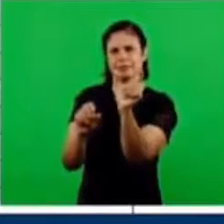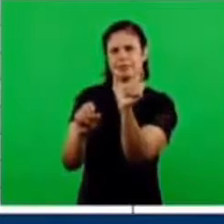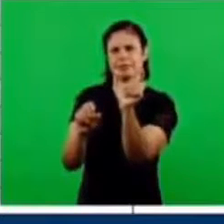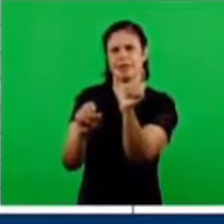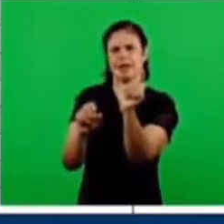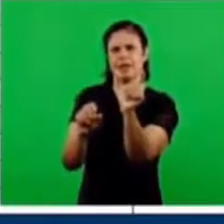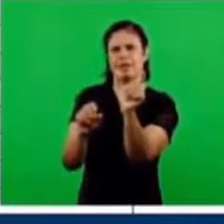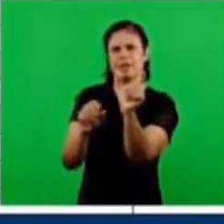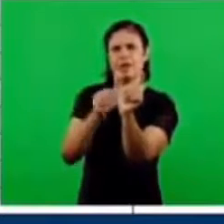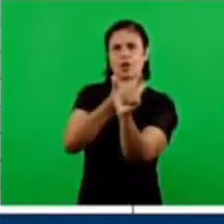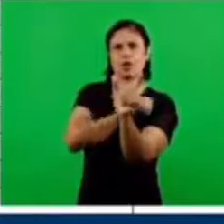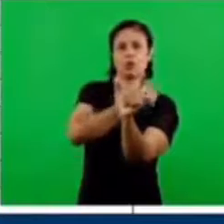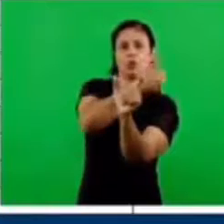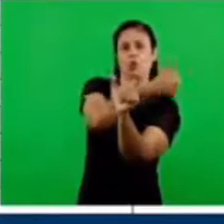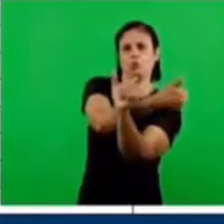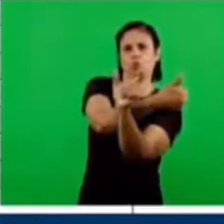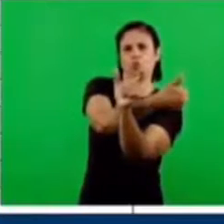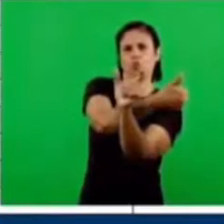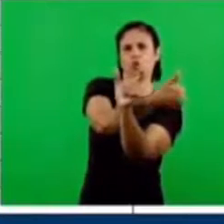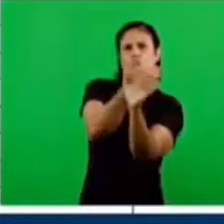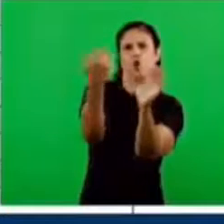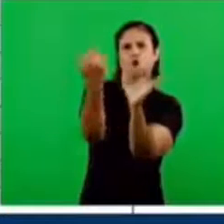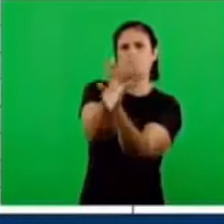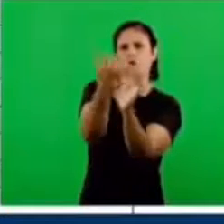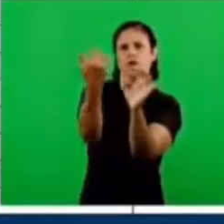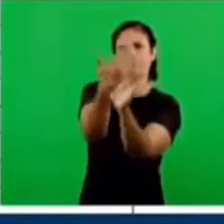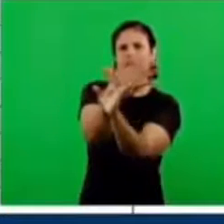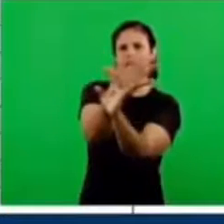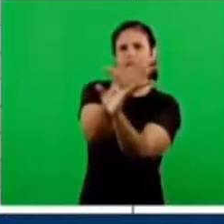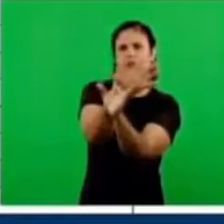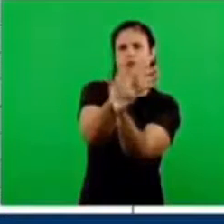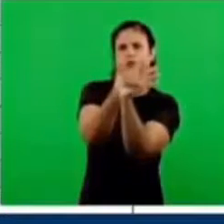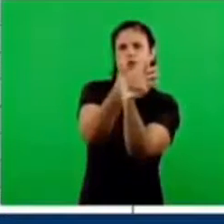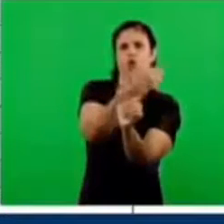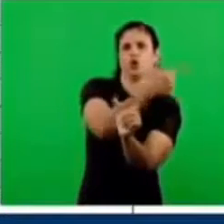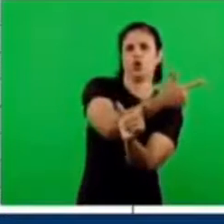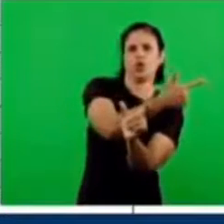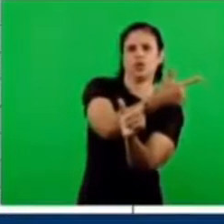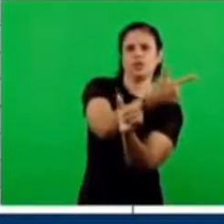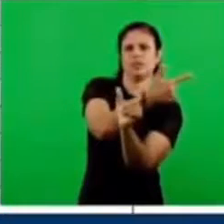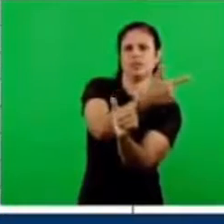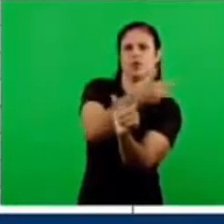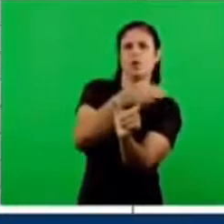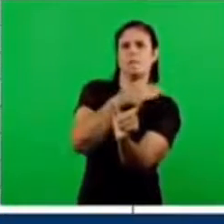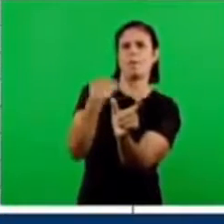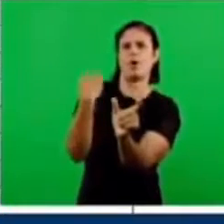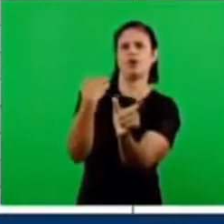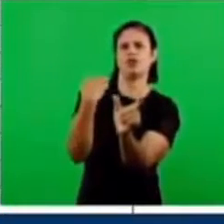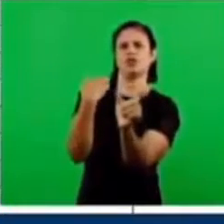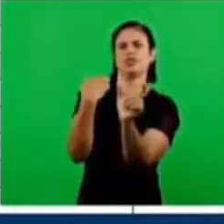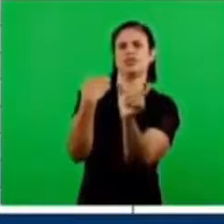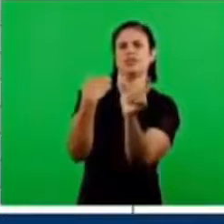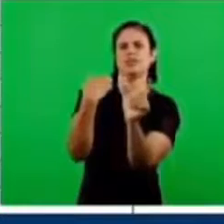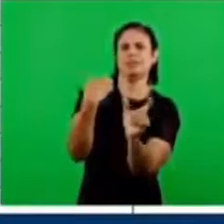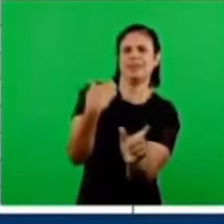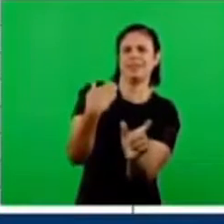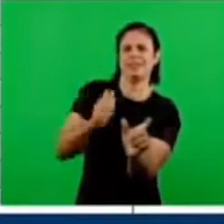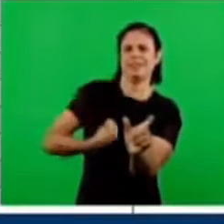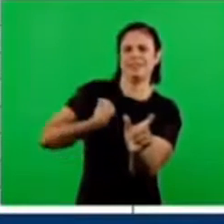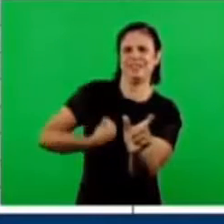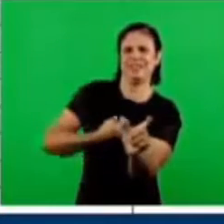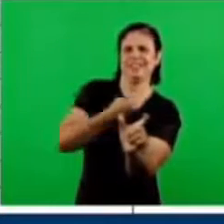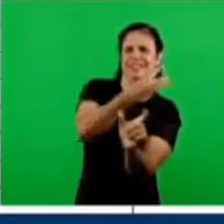one. The worth of glorification is one. Death is two. Life is three. Physical rest is